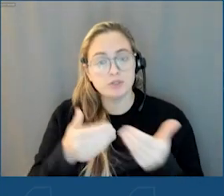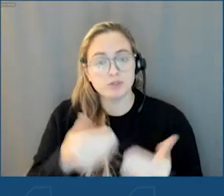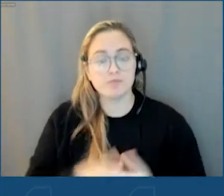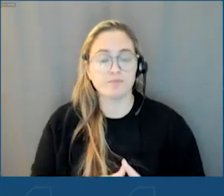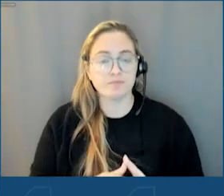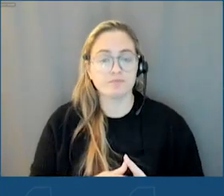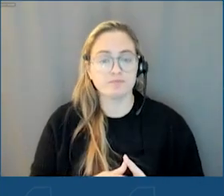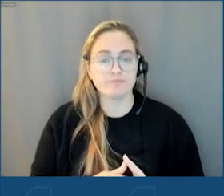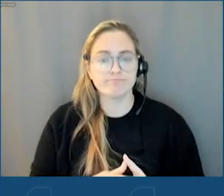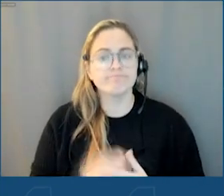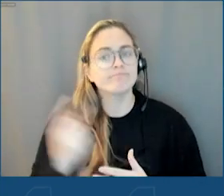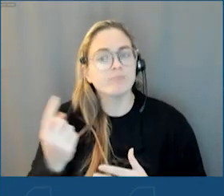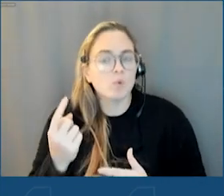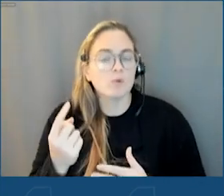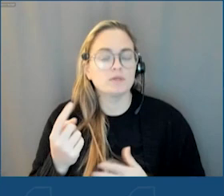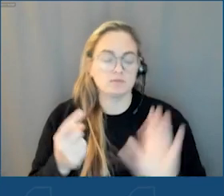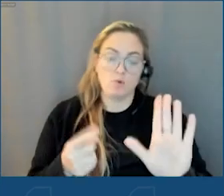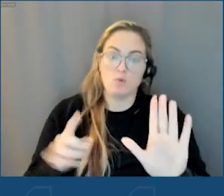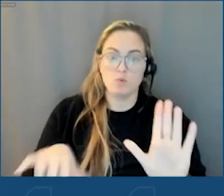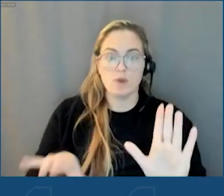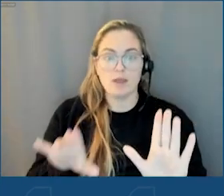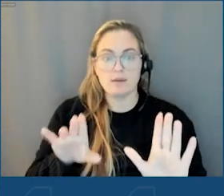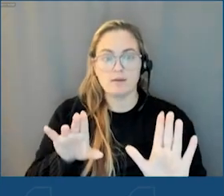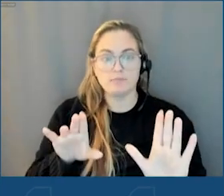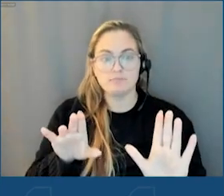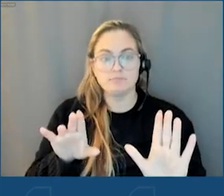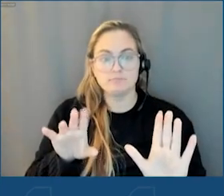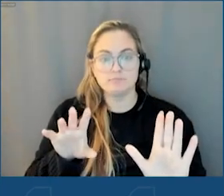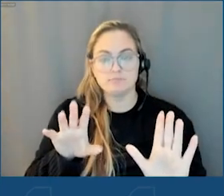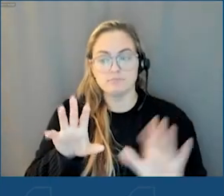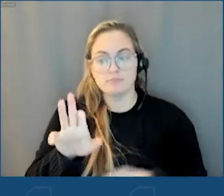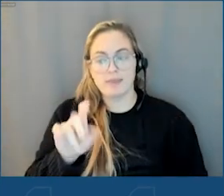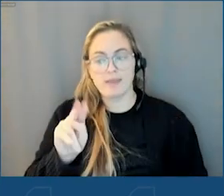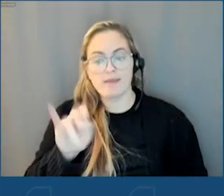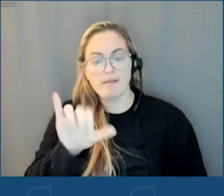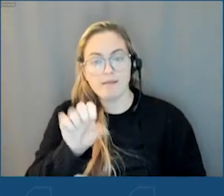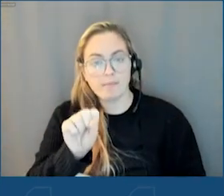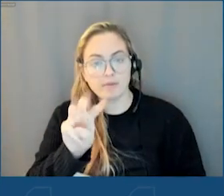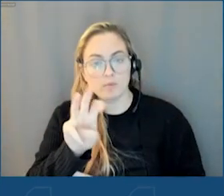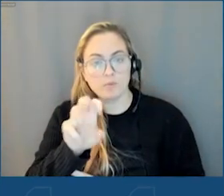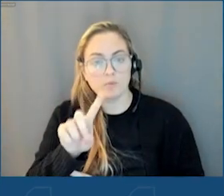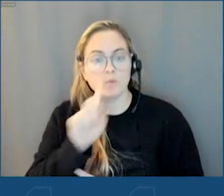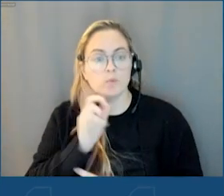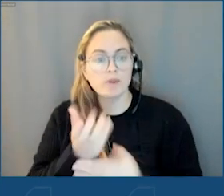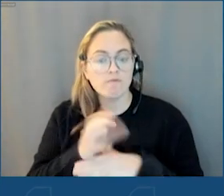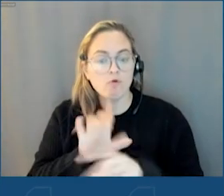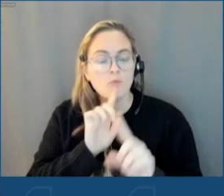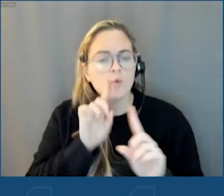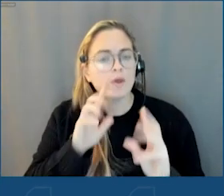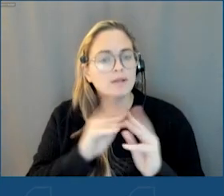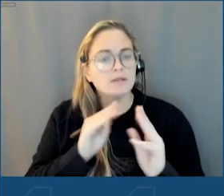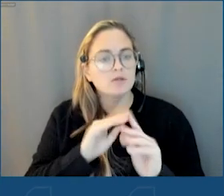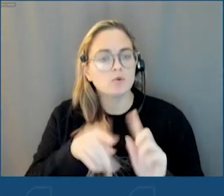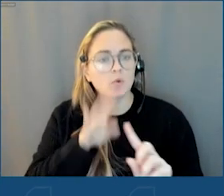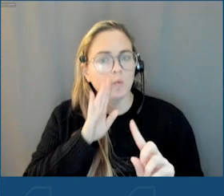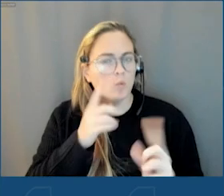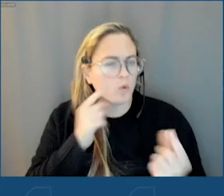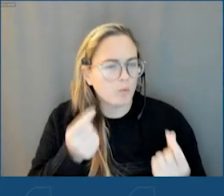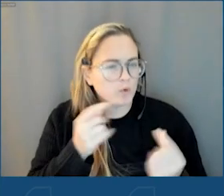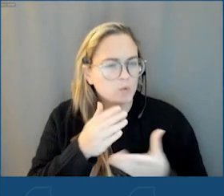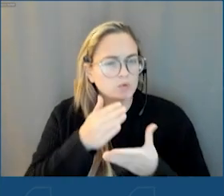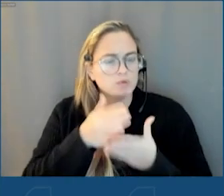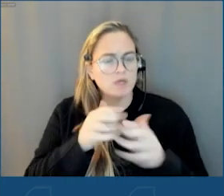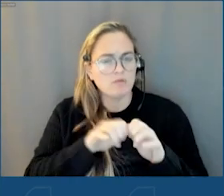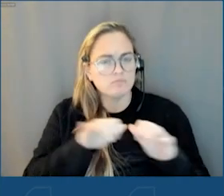there's always and also cannabis enforcement. You had a session on this to talk about what we can do to stop the